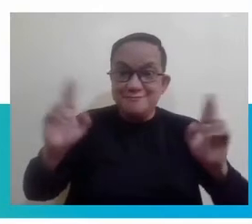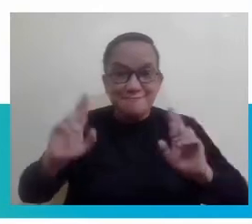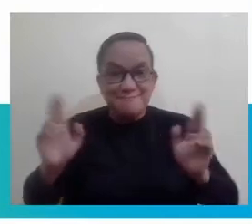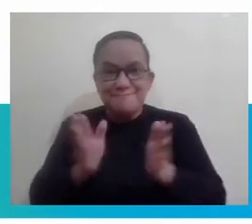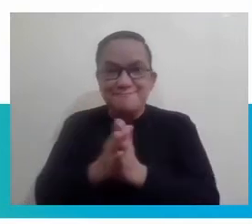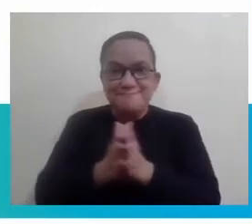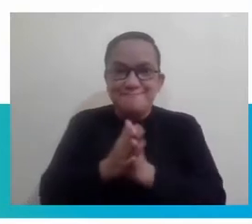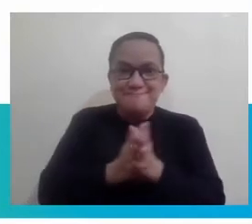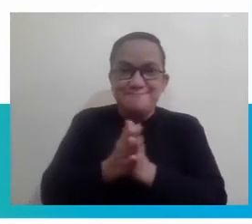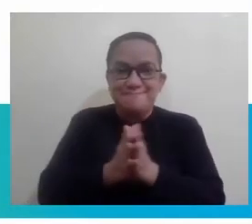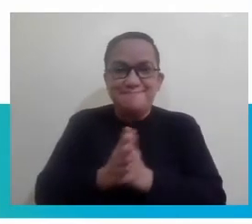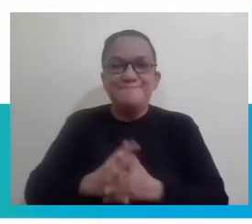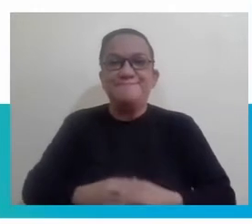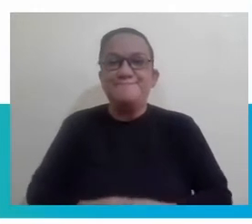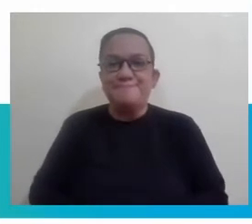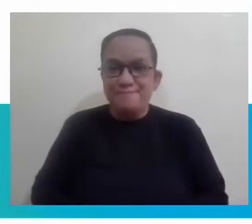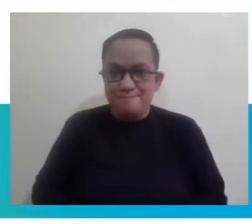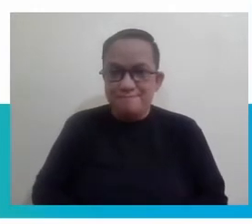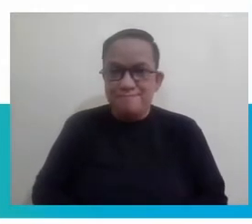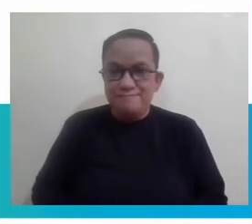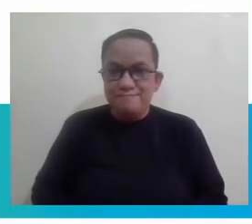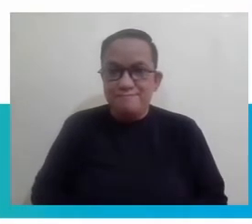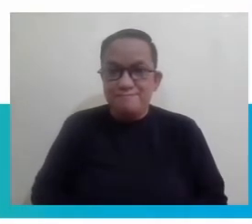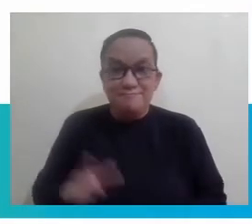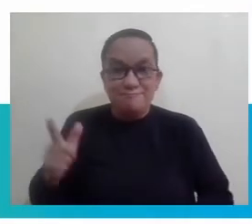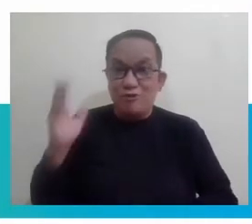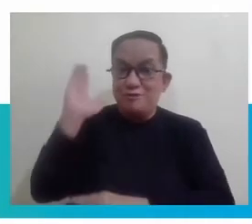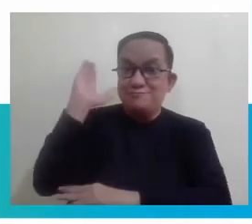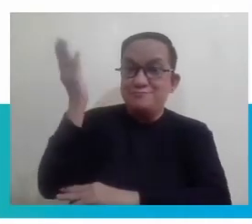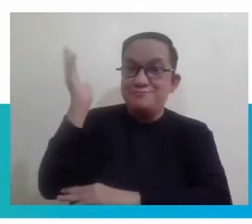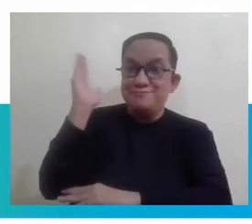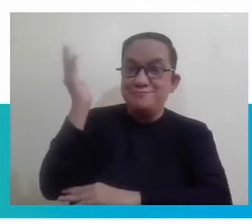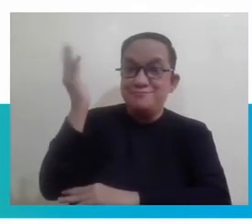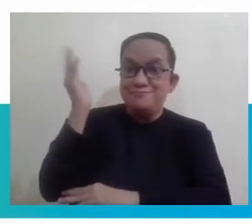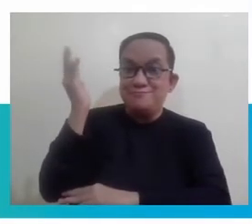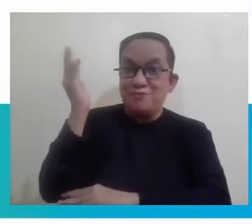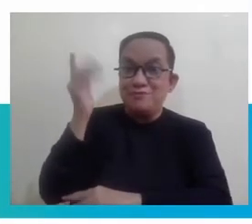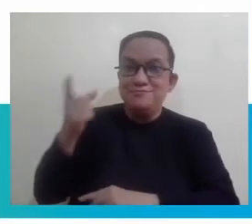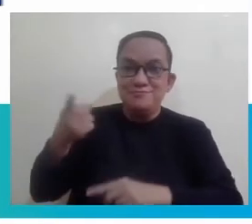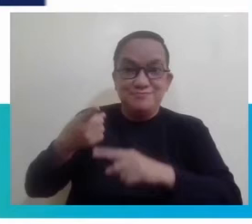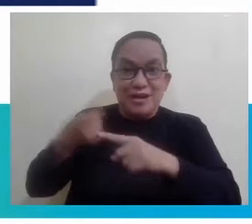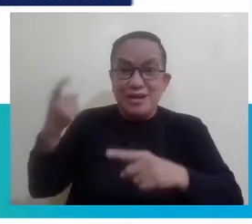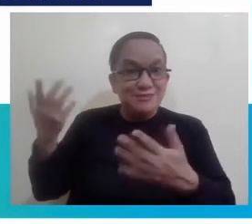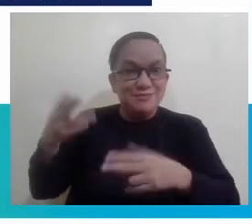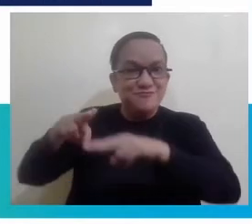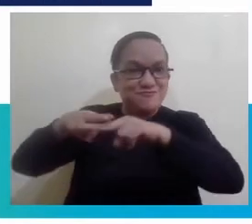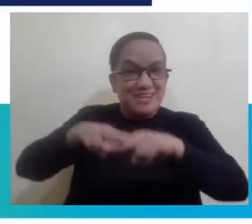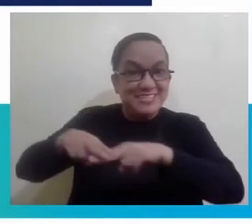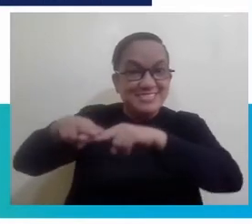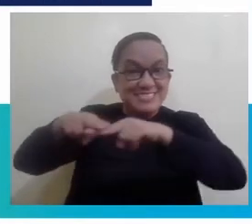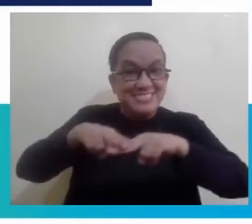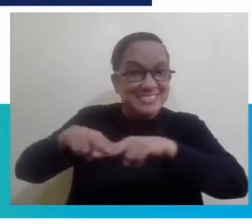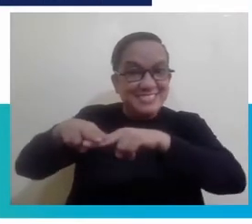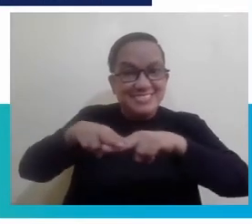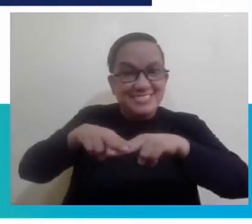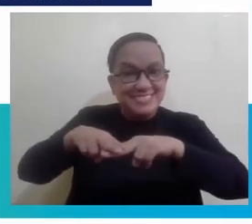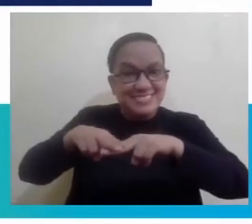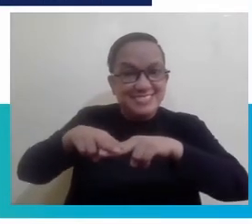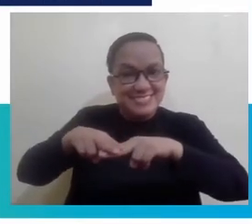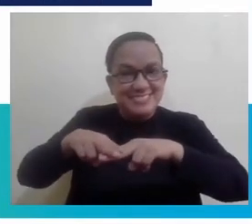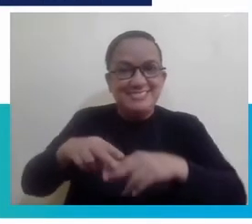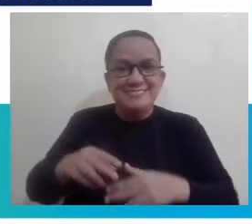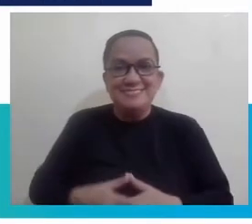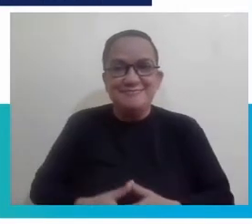Our first panelist joins us from Fiji. Ali Ferretti has led the creation of locally managed marine area